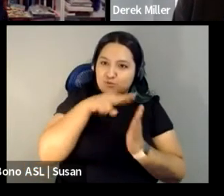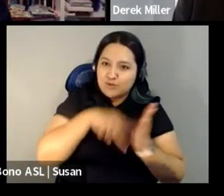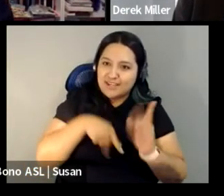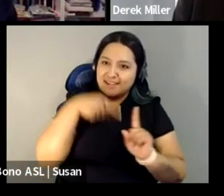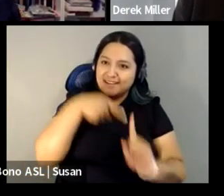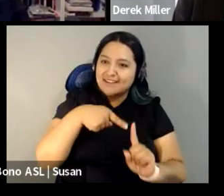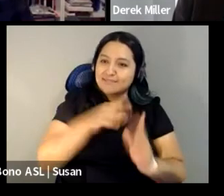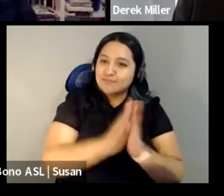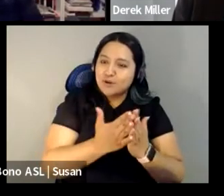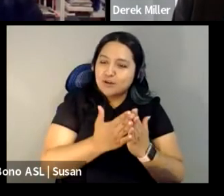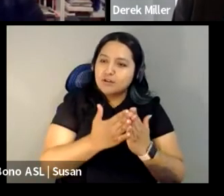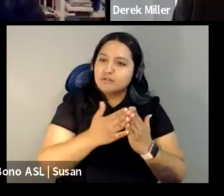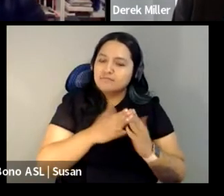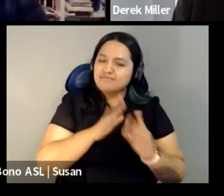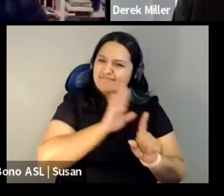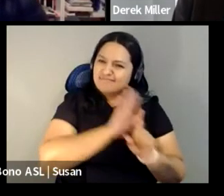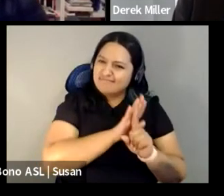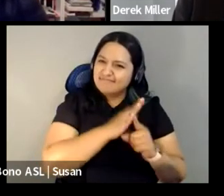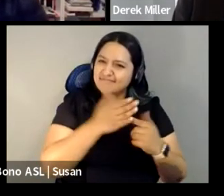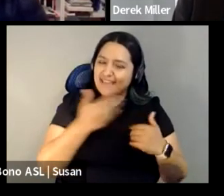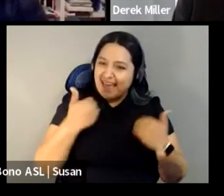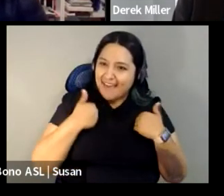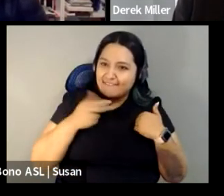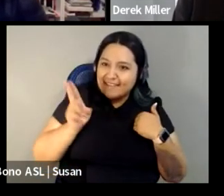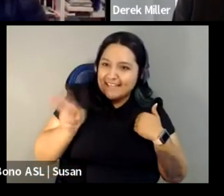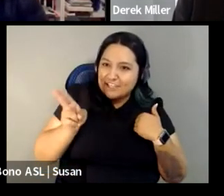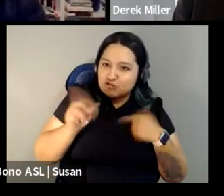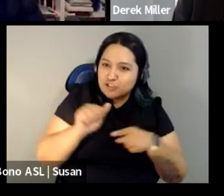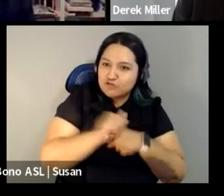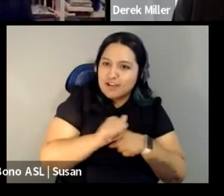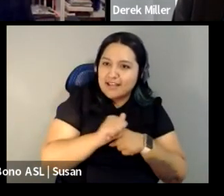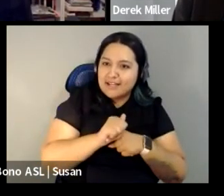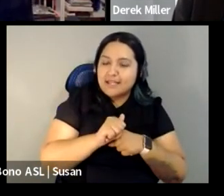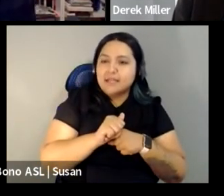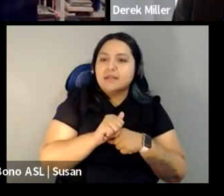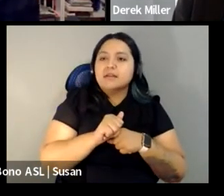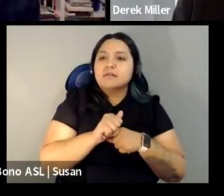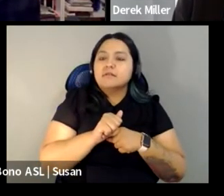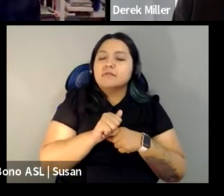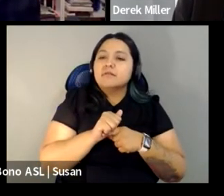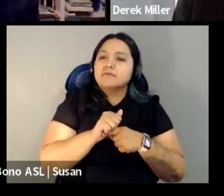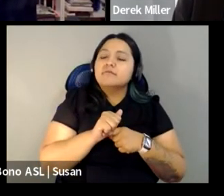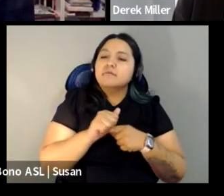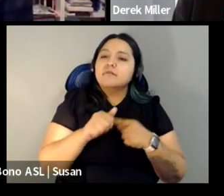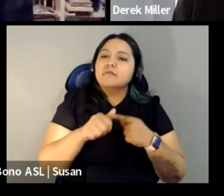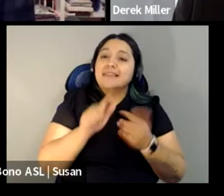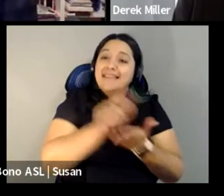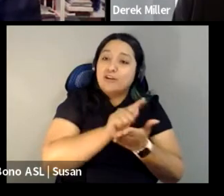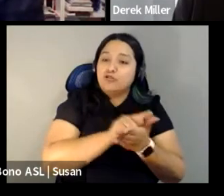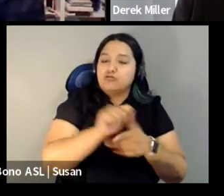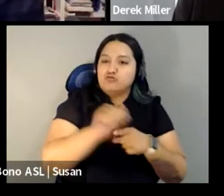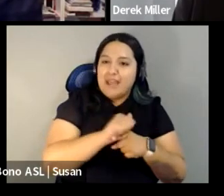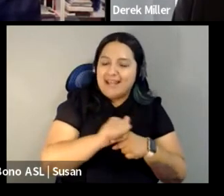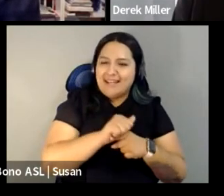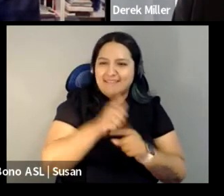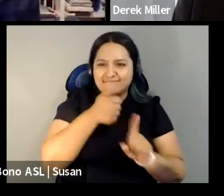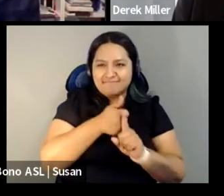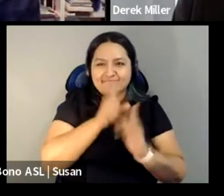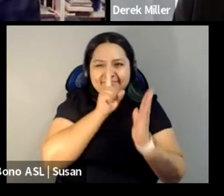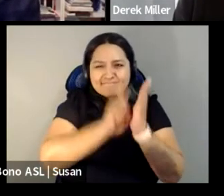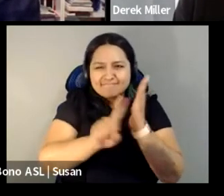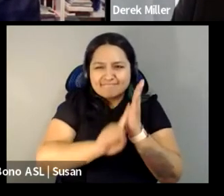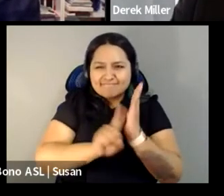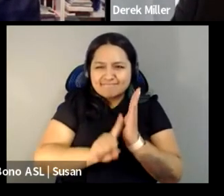explained in Brett's multiple levels of training, doing a deep dive into contracts